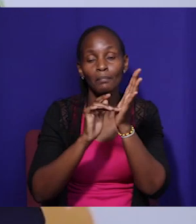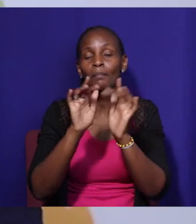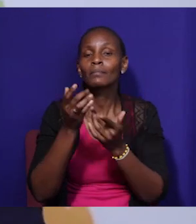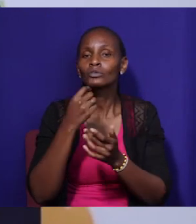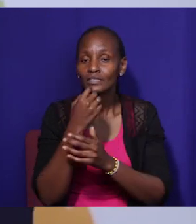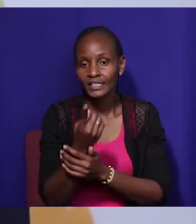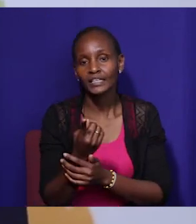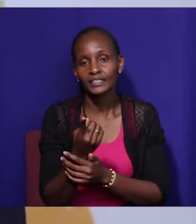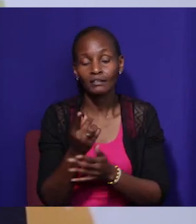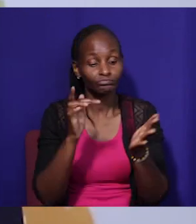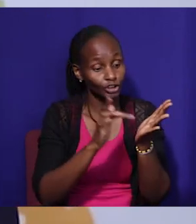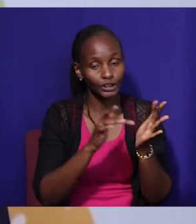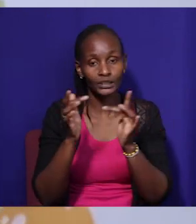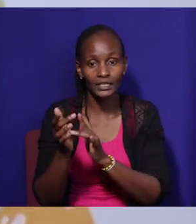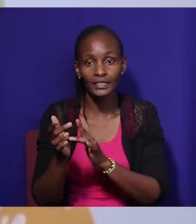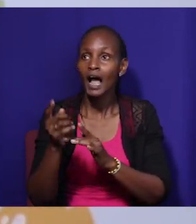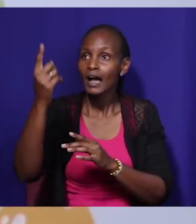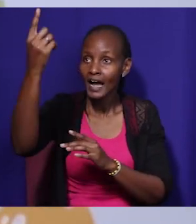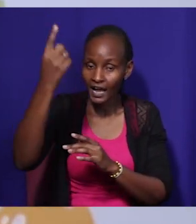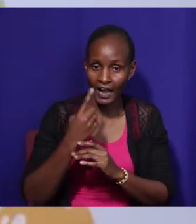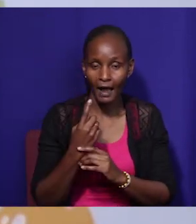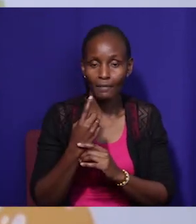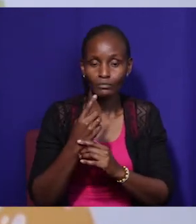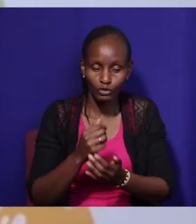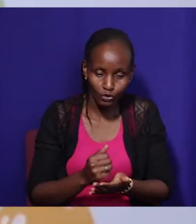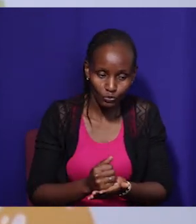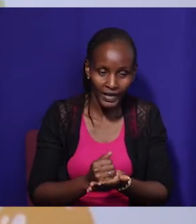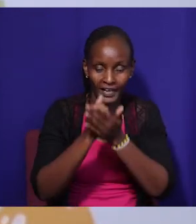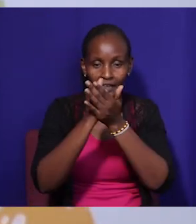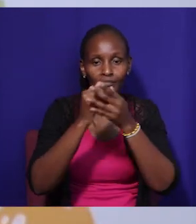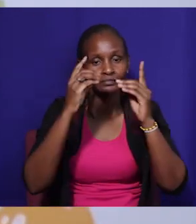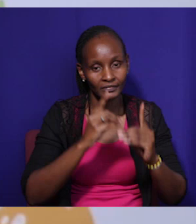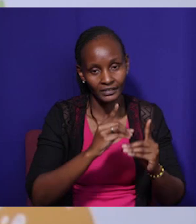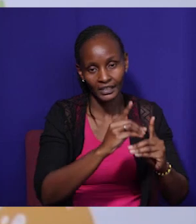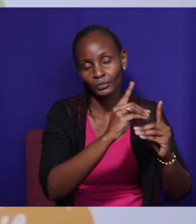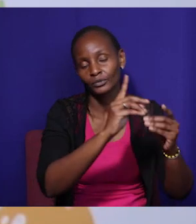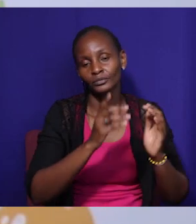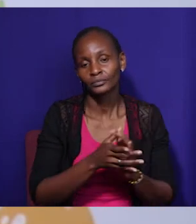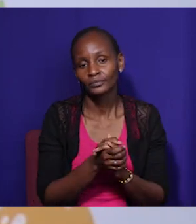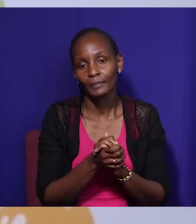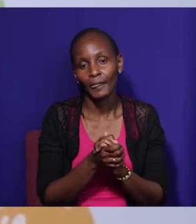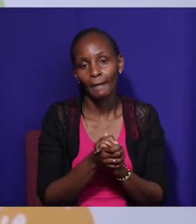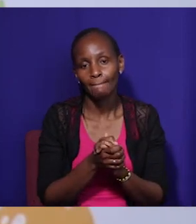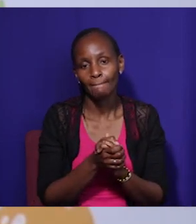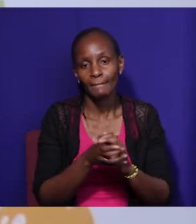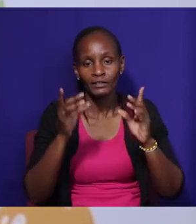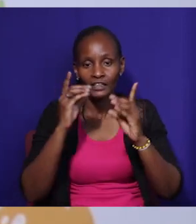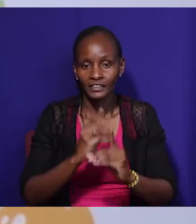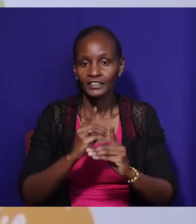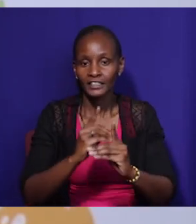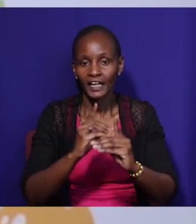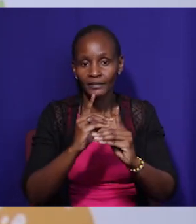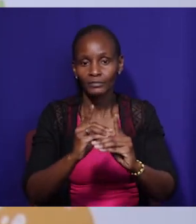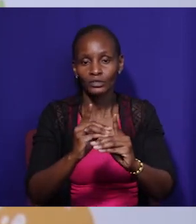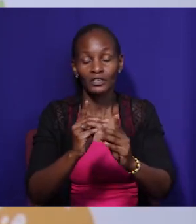us that Jesus came to help his disciples. The disciples were